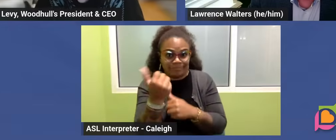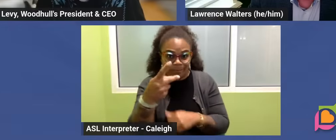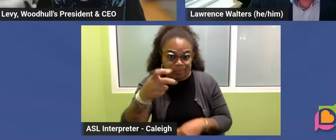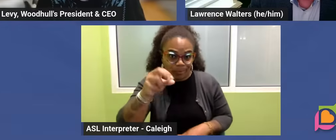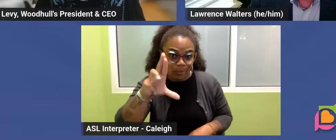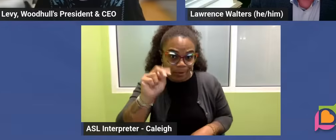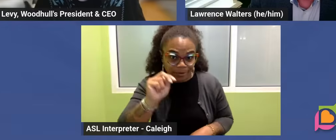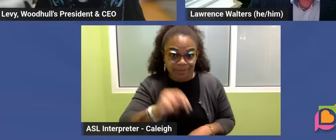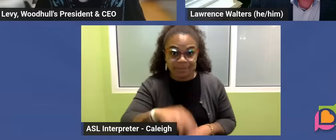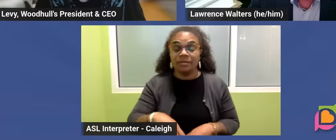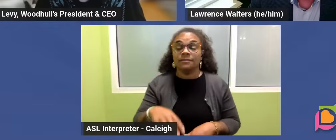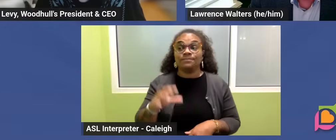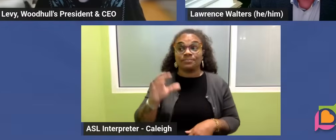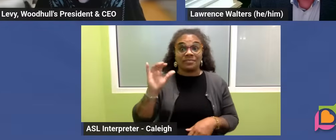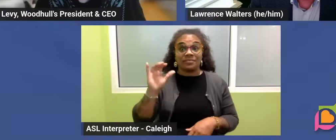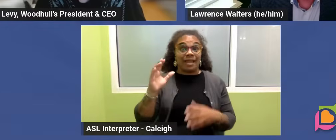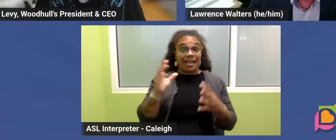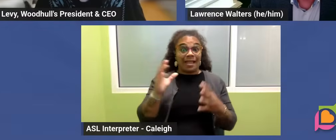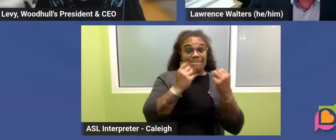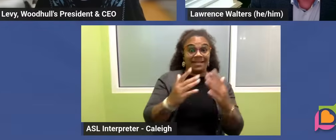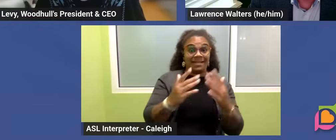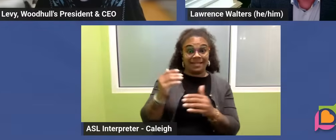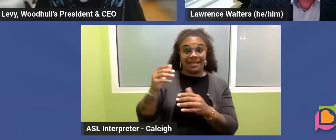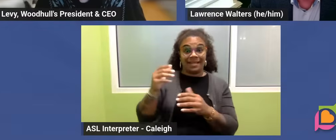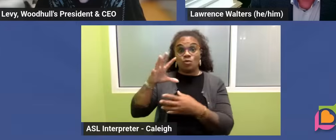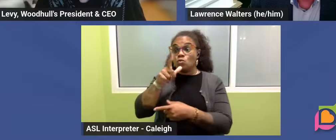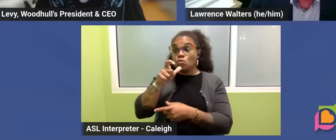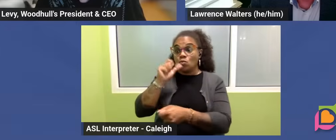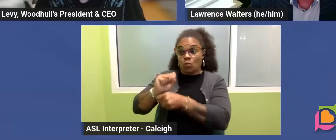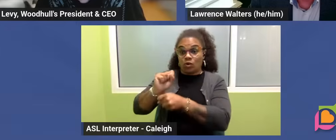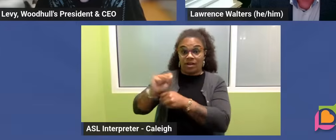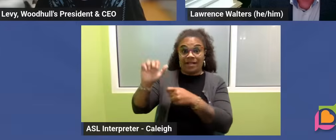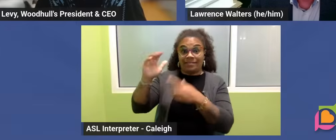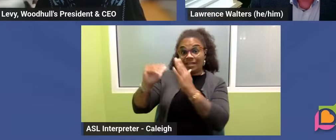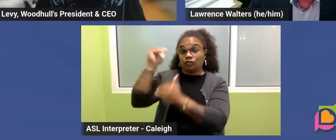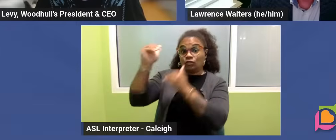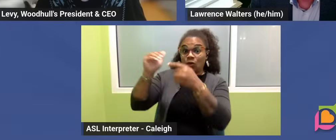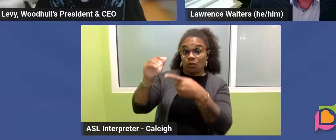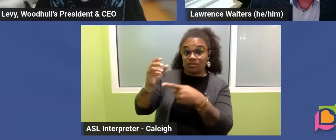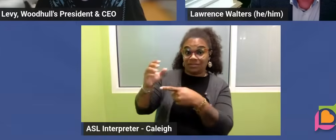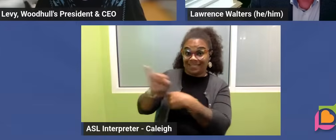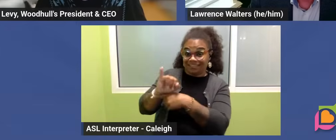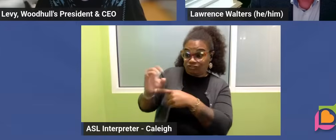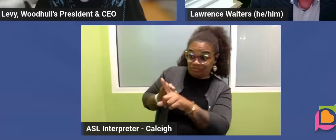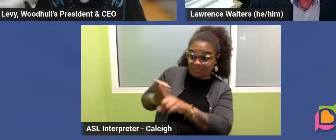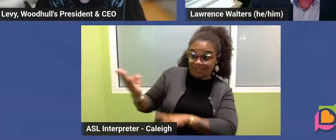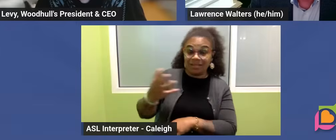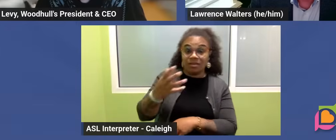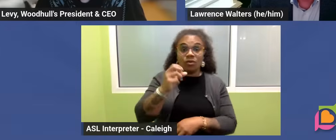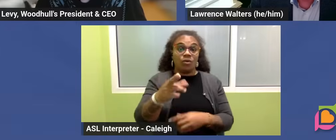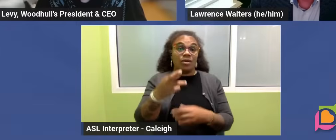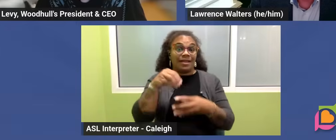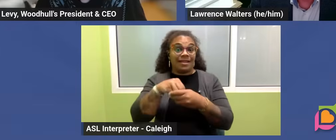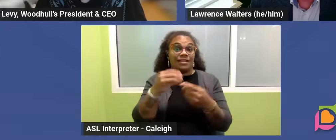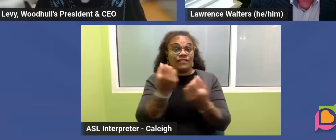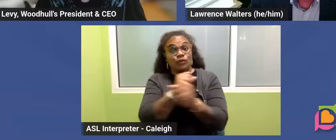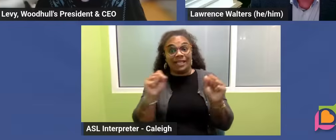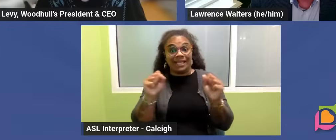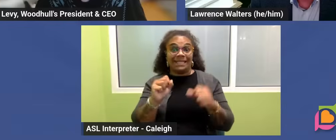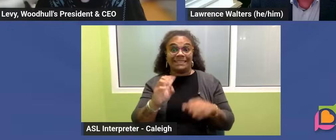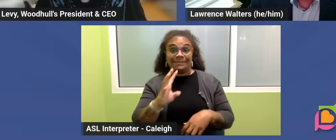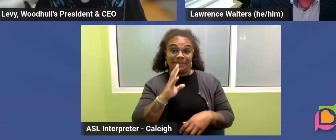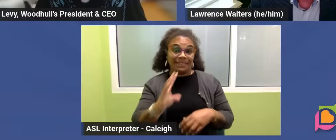largely the suspicion of the adult industry and the free speech community, that the imposition of this